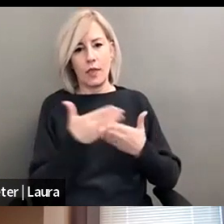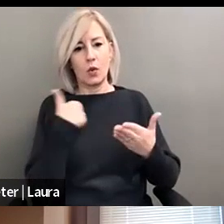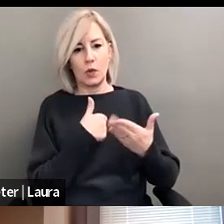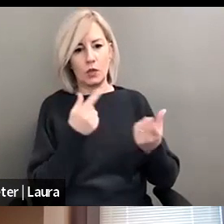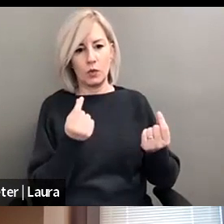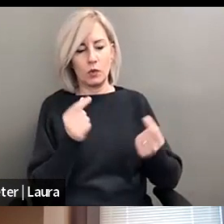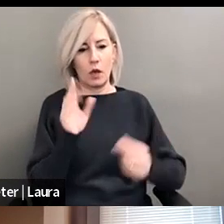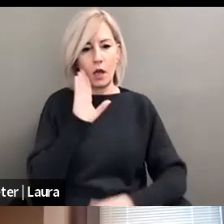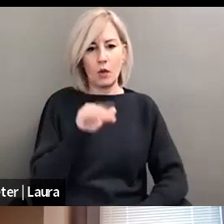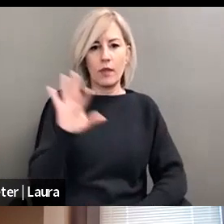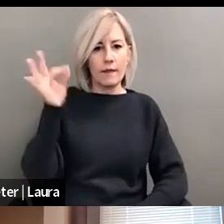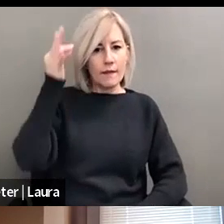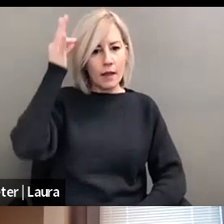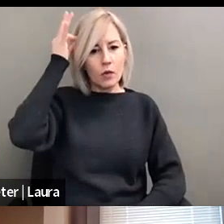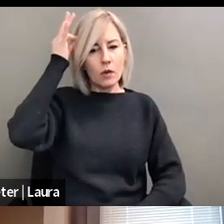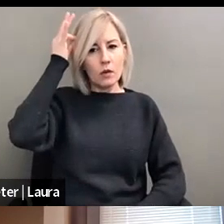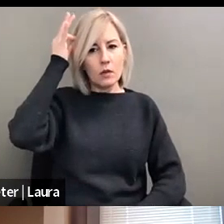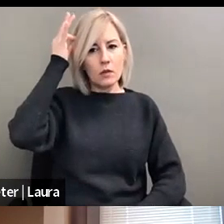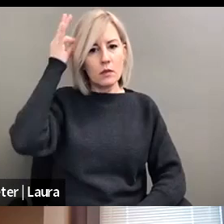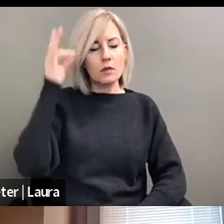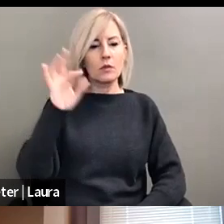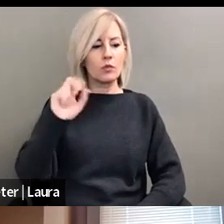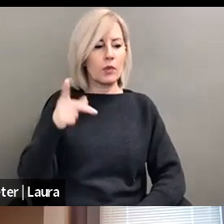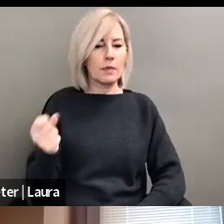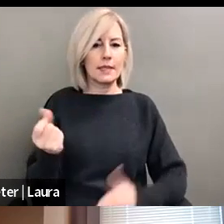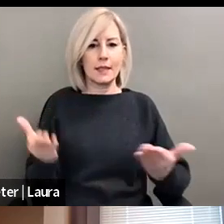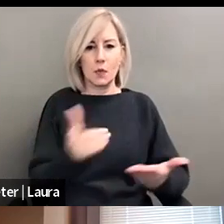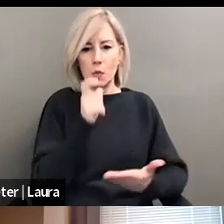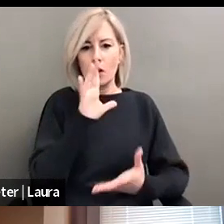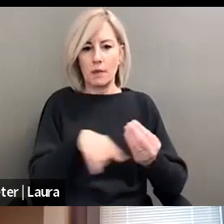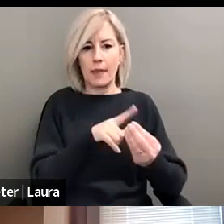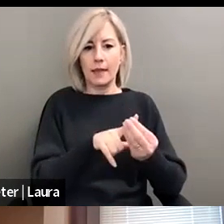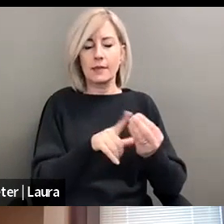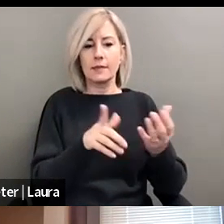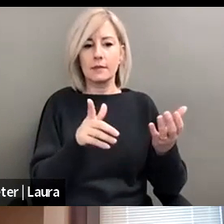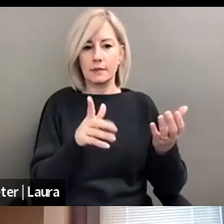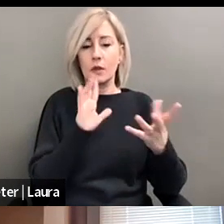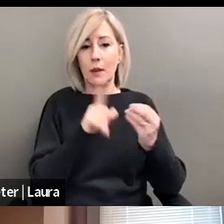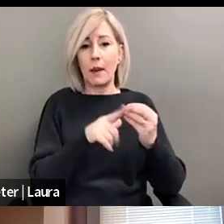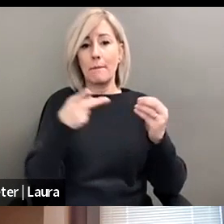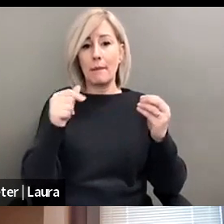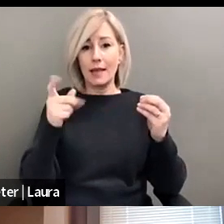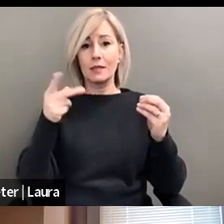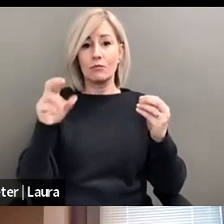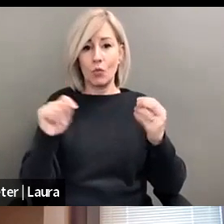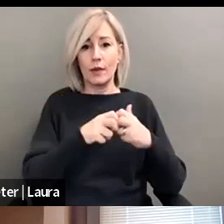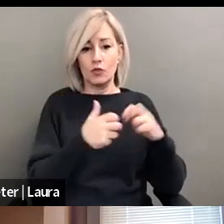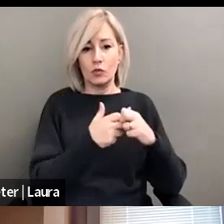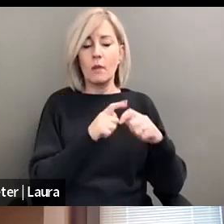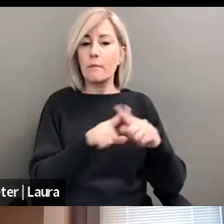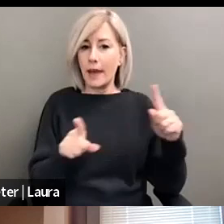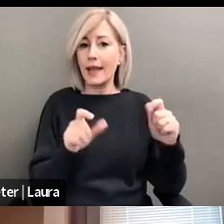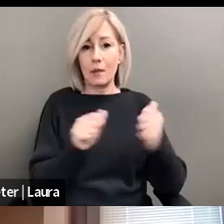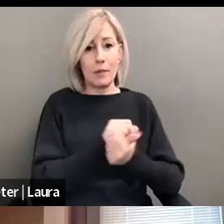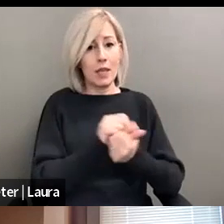that the federal reps here who are talking about this are talking about maybe passport issues and things like that, but it can go